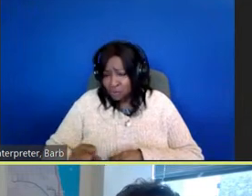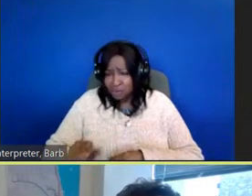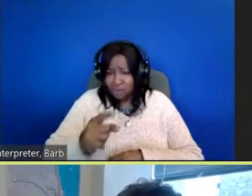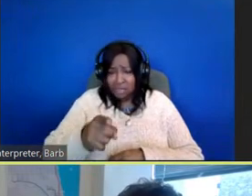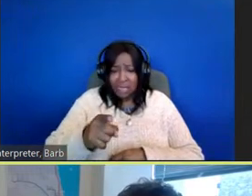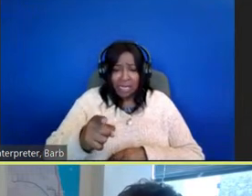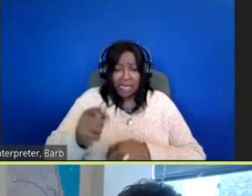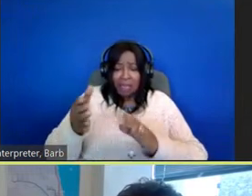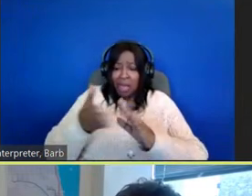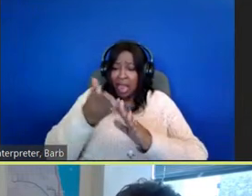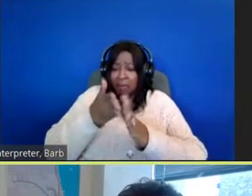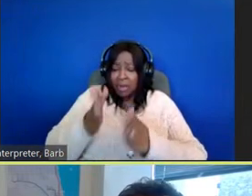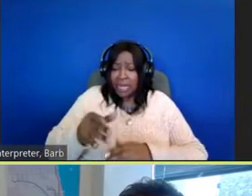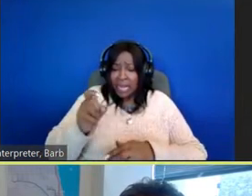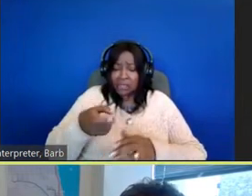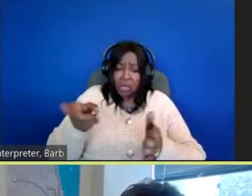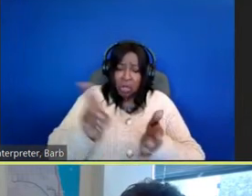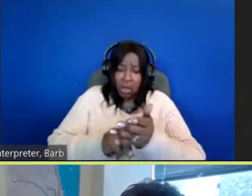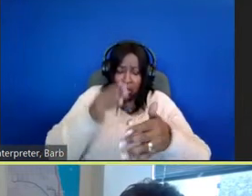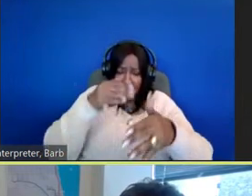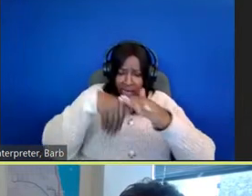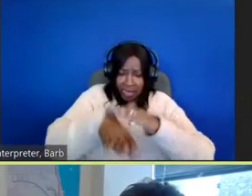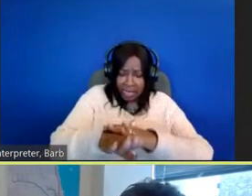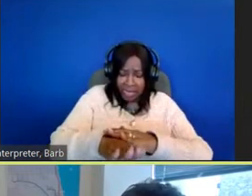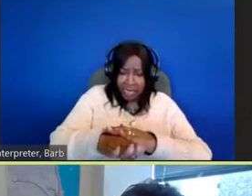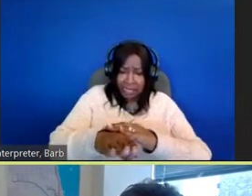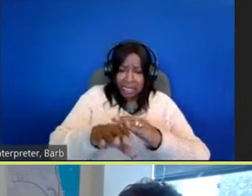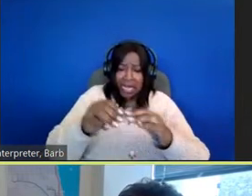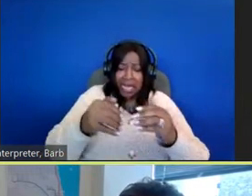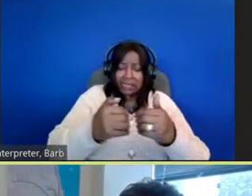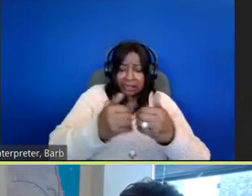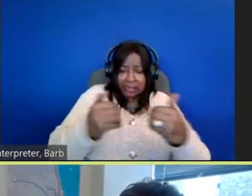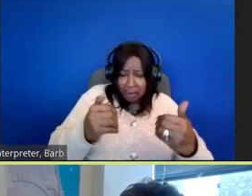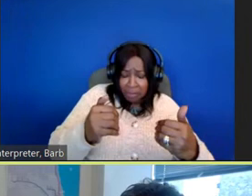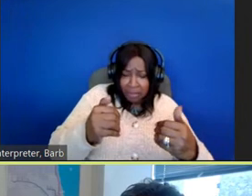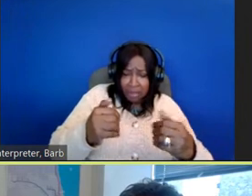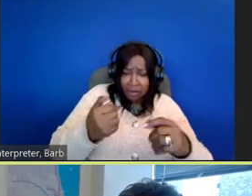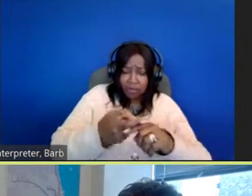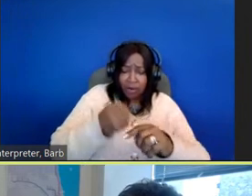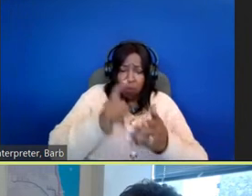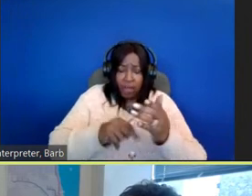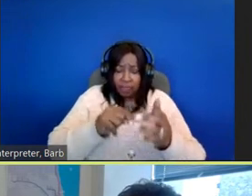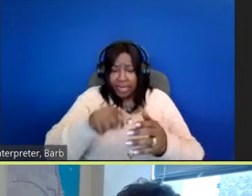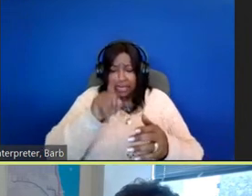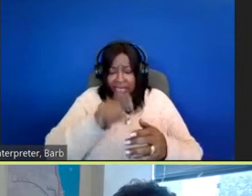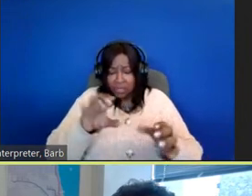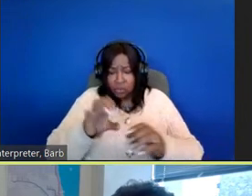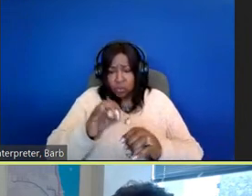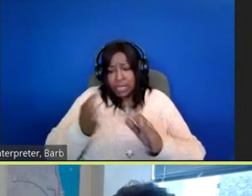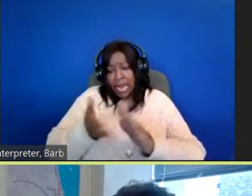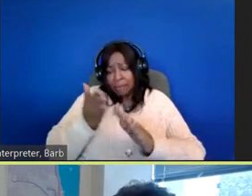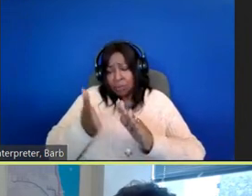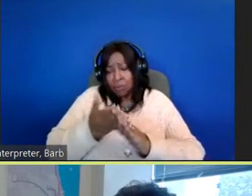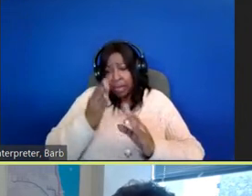has to log into the unit separately, aside from the rest of the what they need to do to operate the bus.